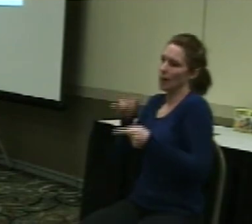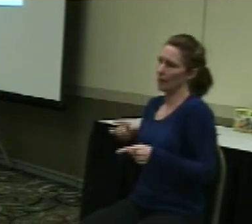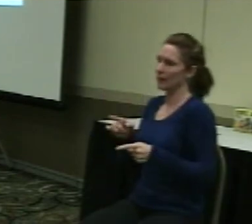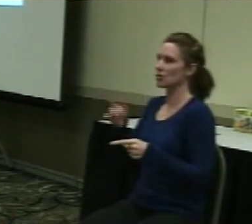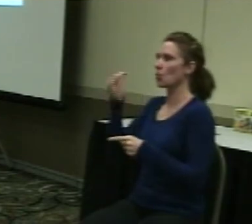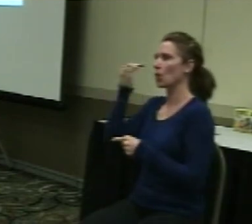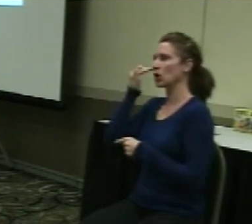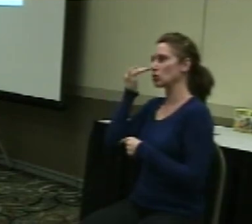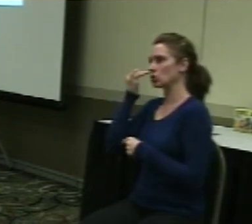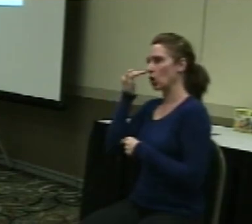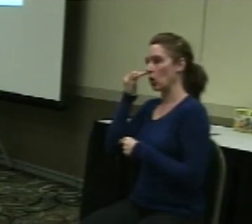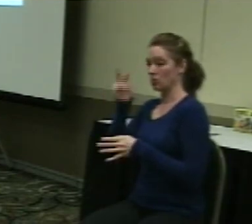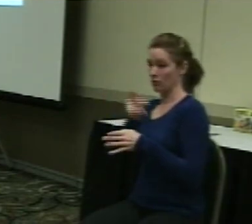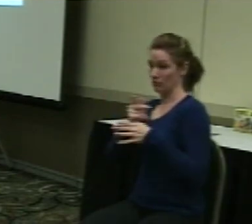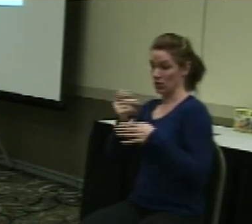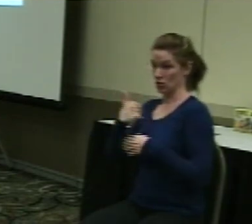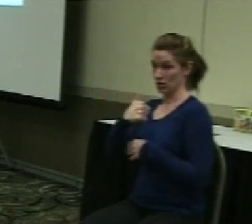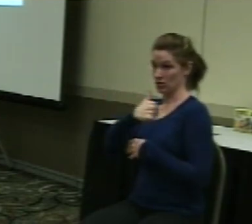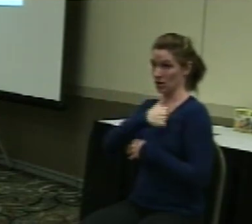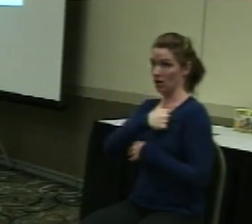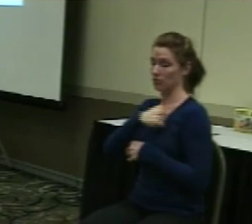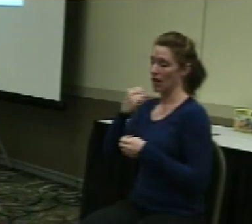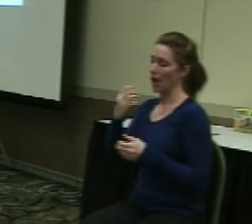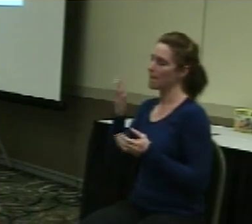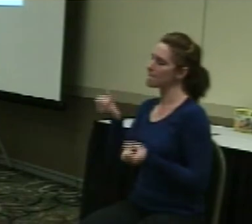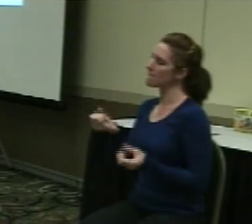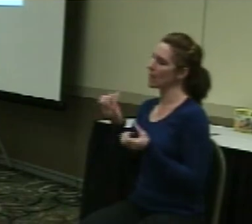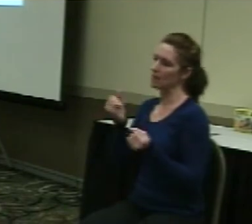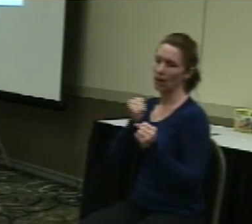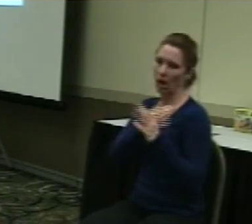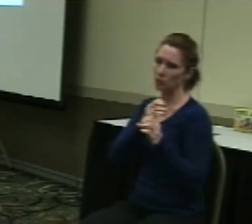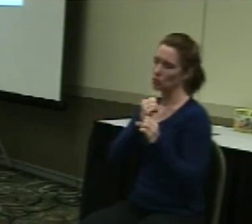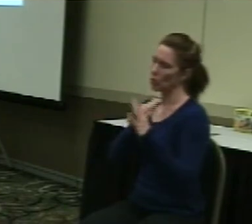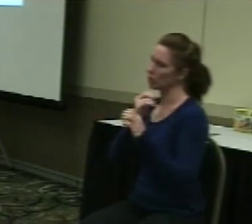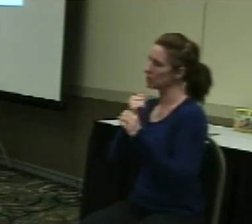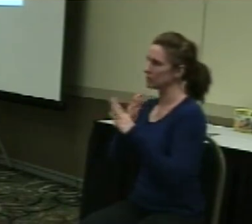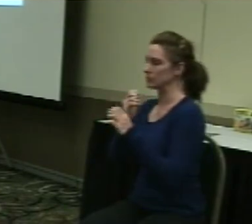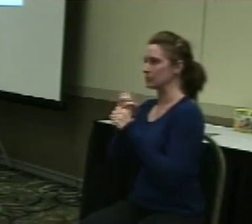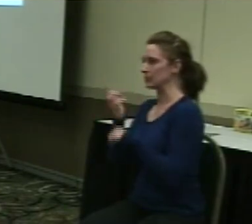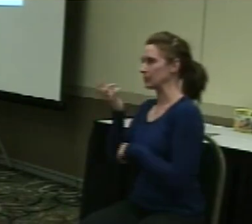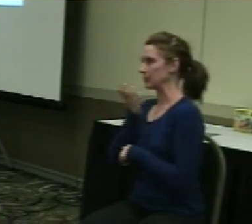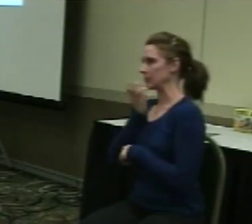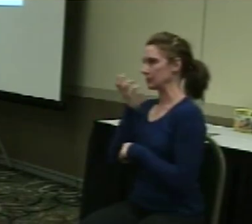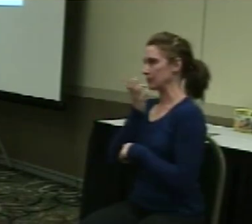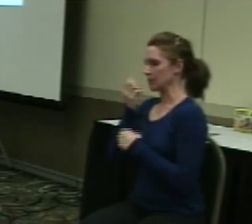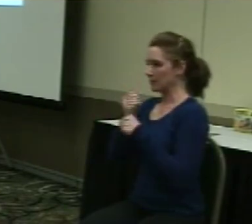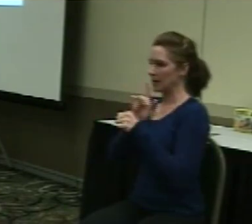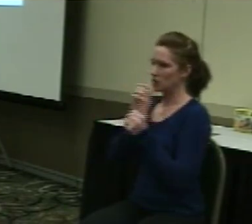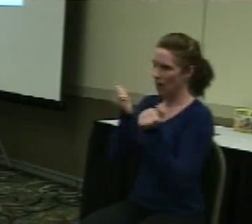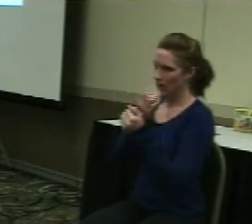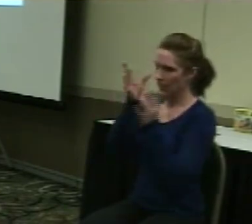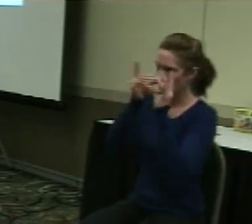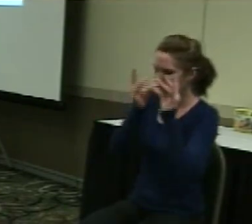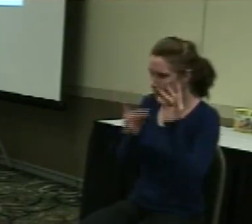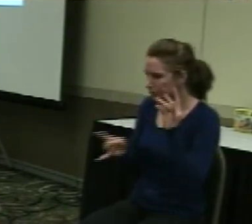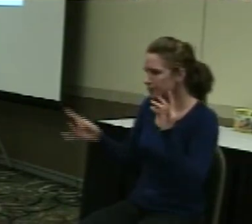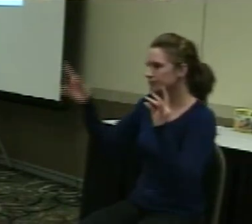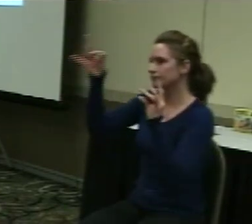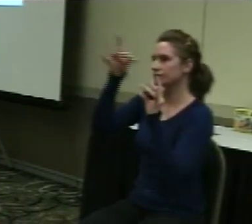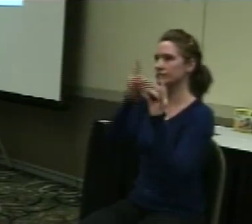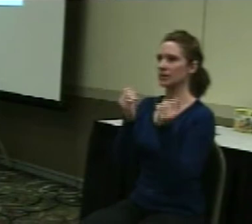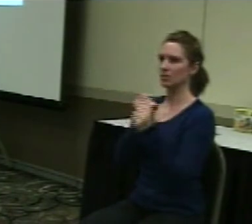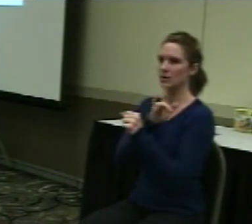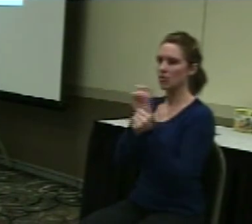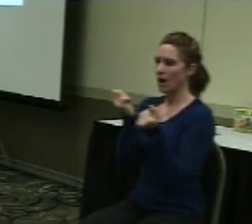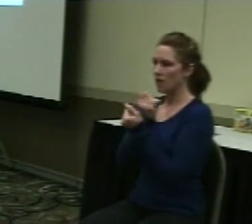know well, as professionals, that there are so many obstacles to making all those lines come together the way we want and all those